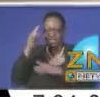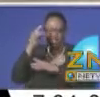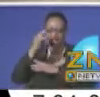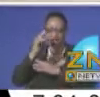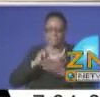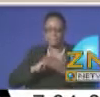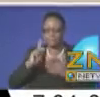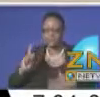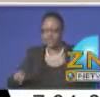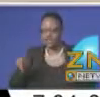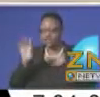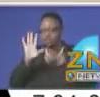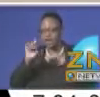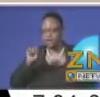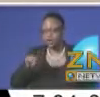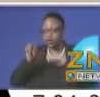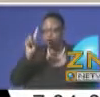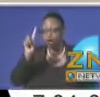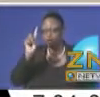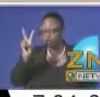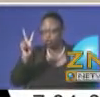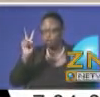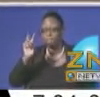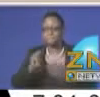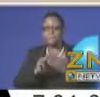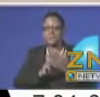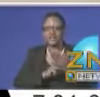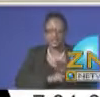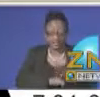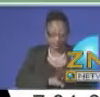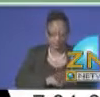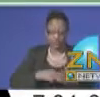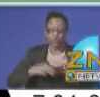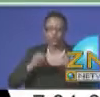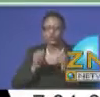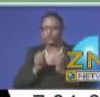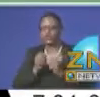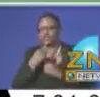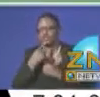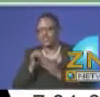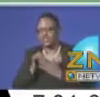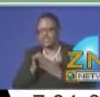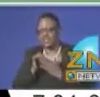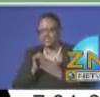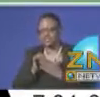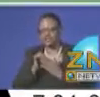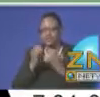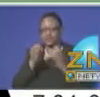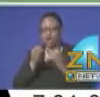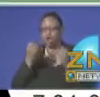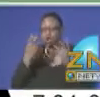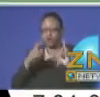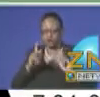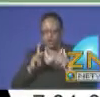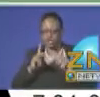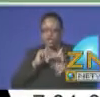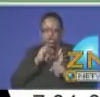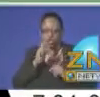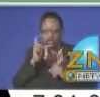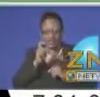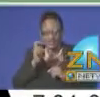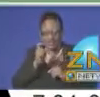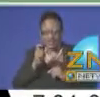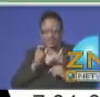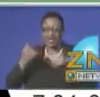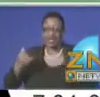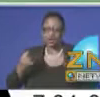paid $5.12 million with another $435,000 in ancillary costs, which will no longer be necessary under the new